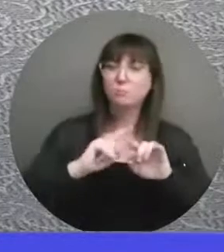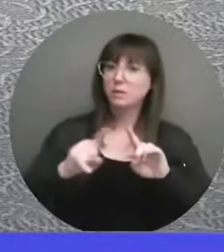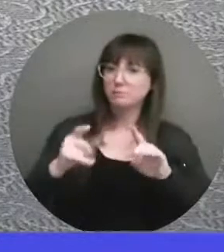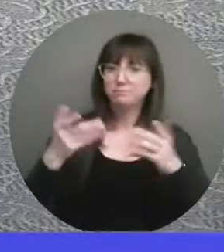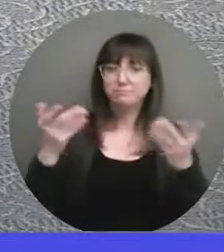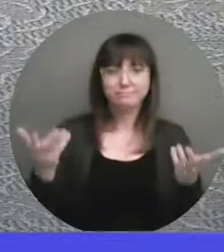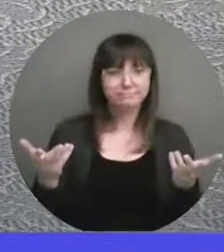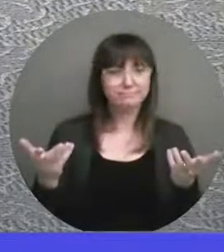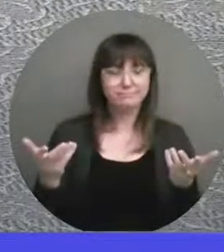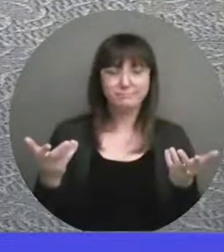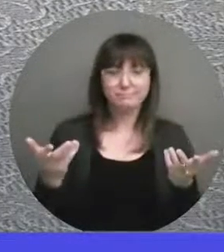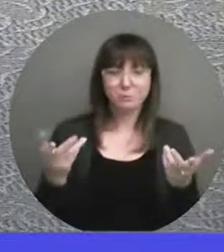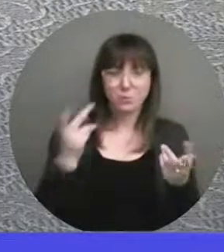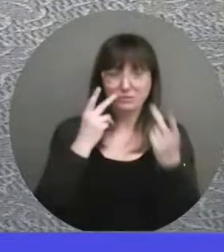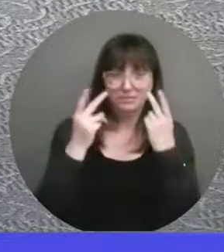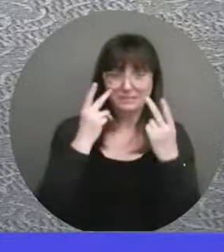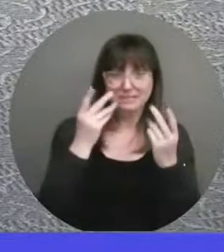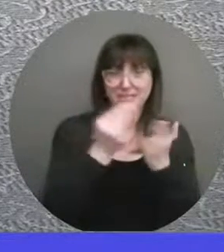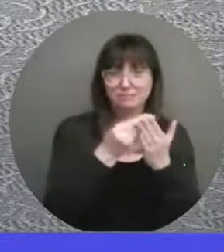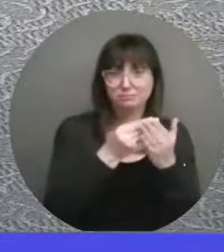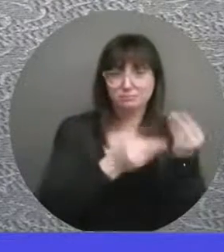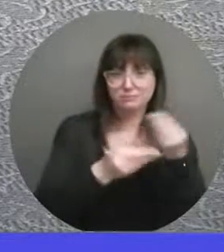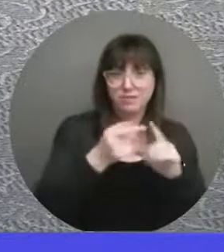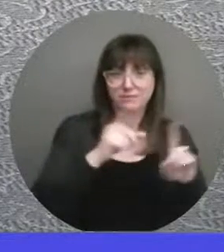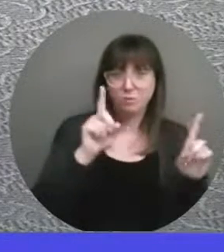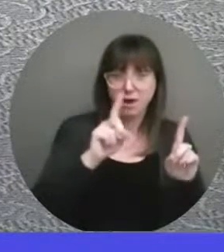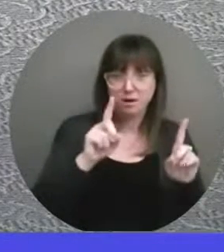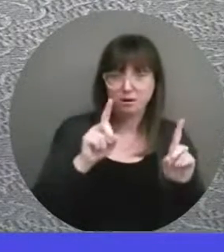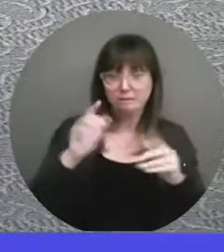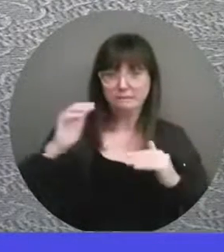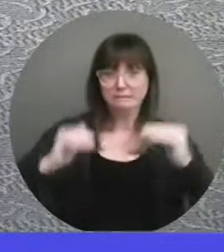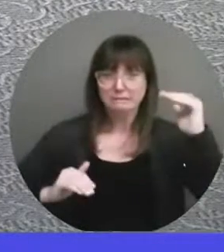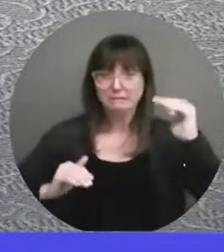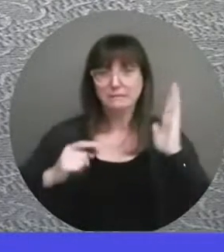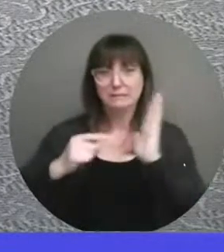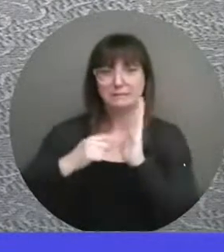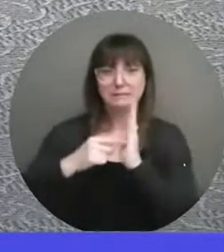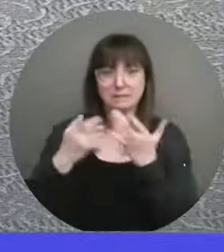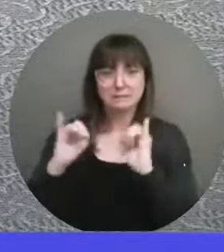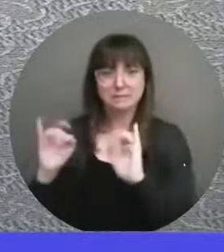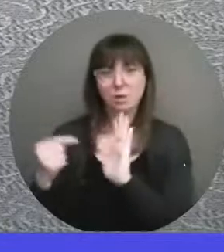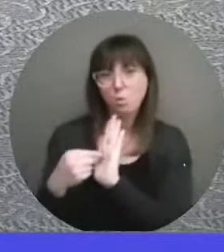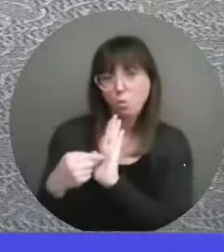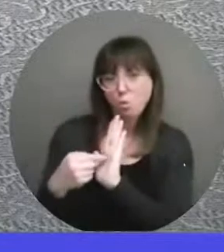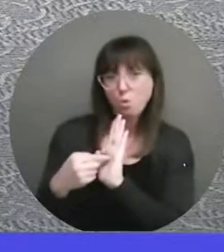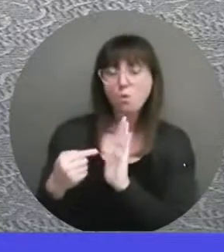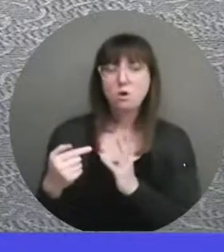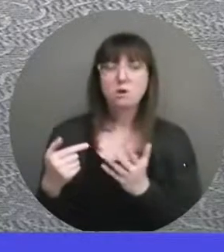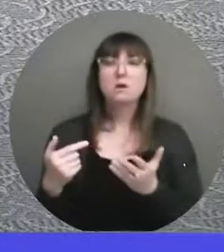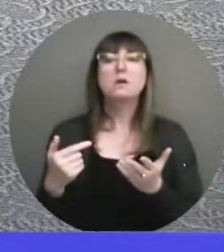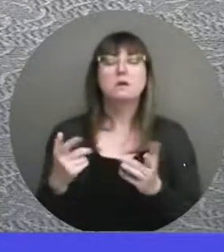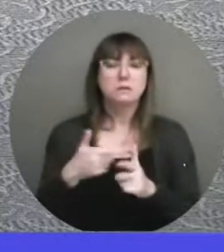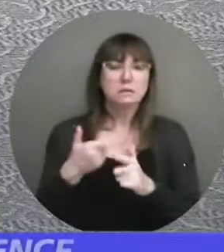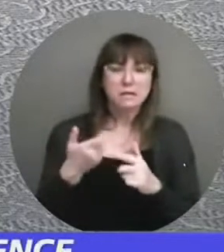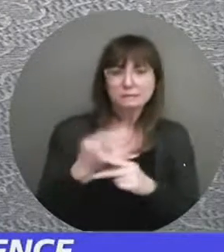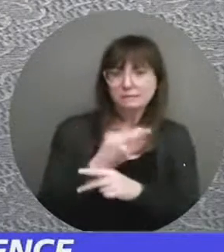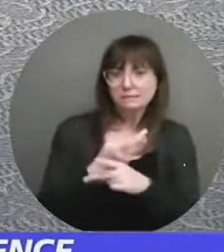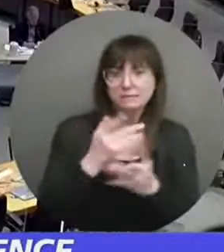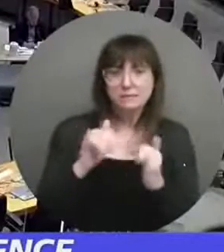range of funding we get and how big is the gap, and that will determine then at what level of severity we have to go on the mitigation